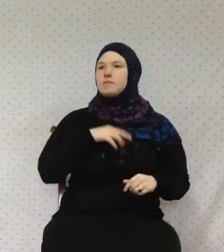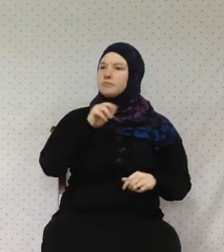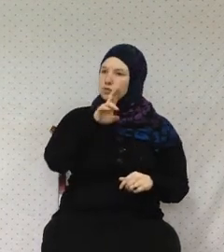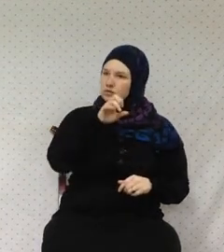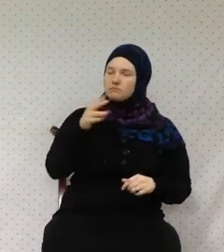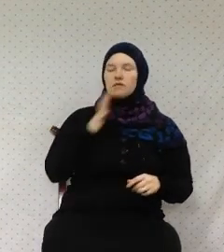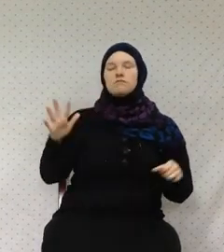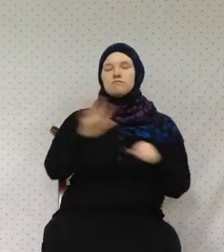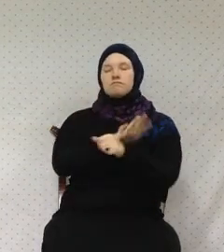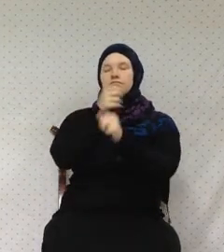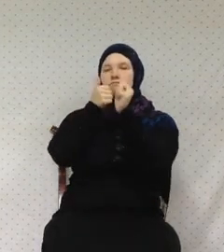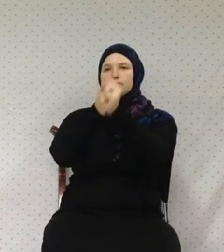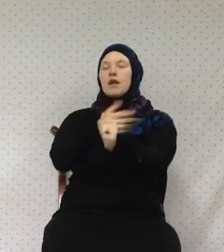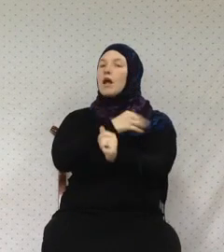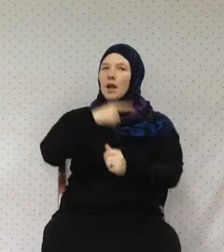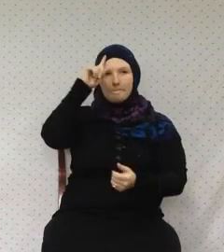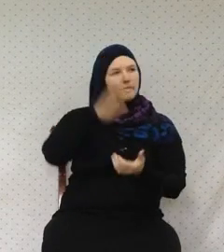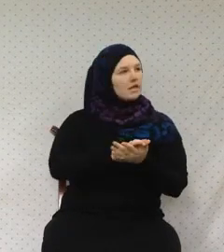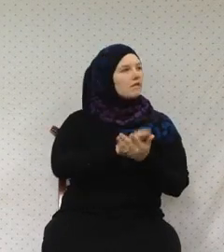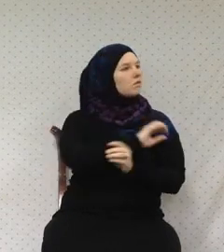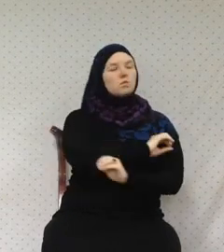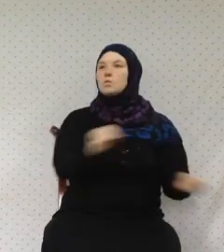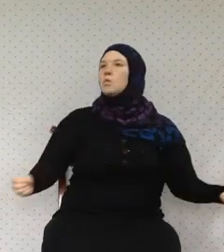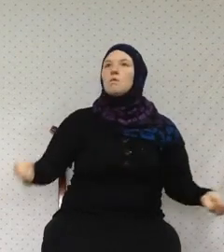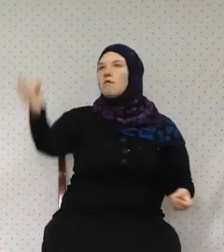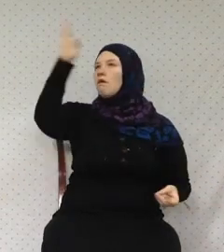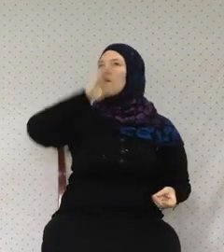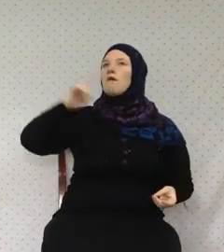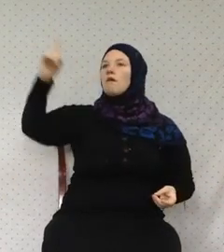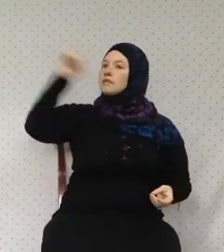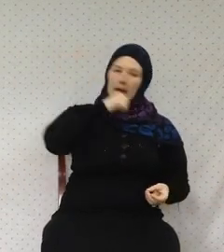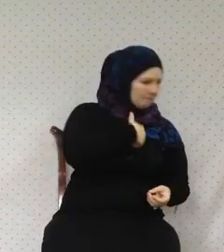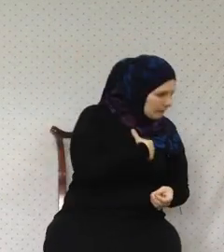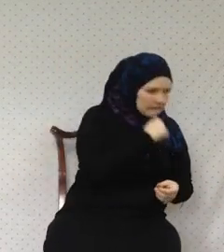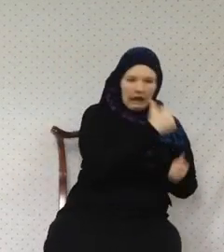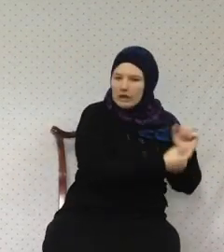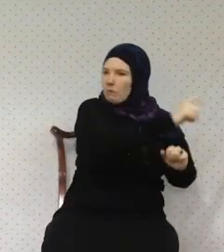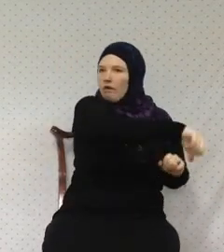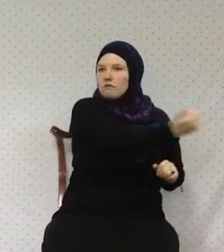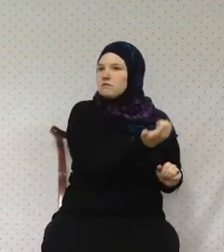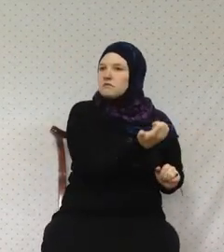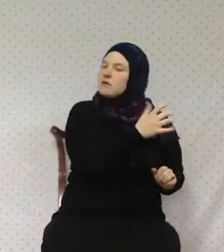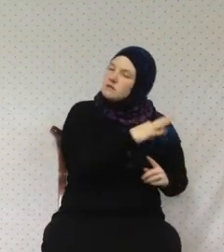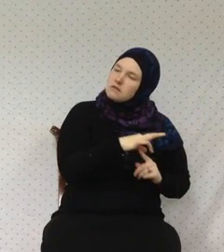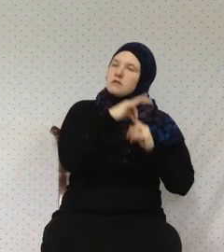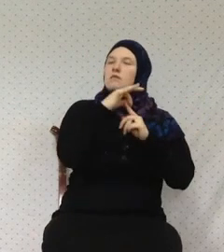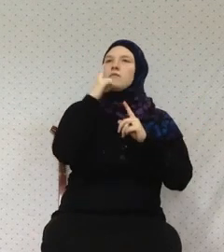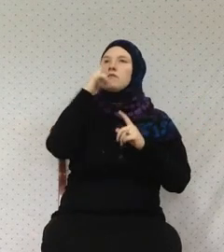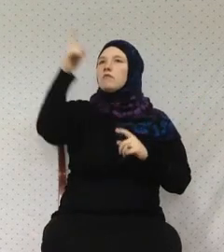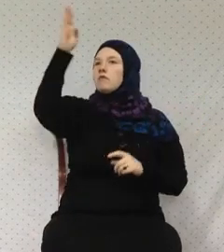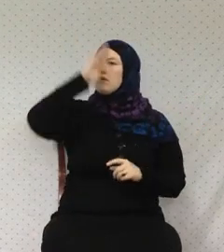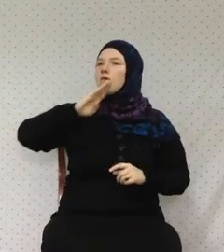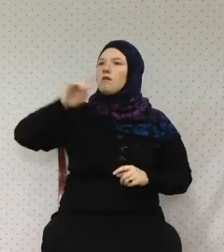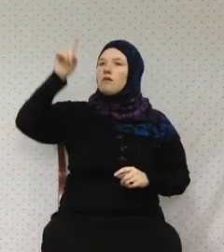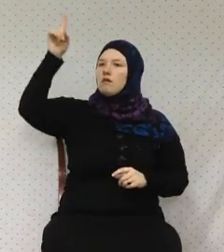submit, and I believe there is no God, not me, not anyone else, except the